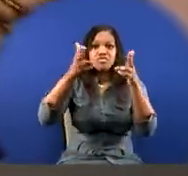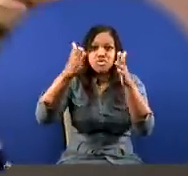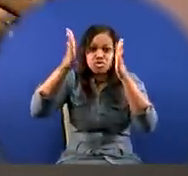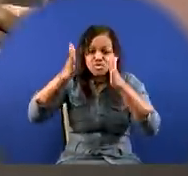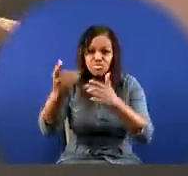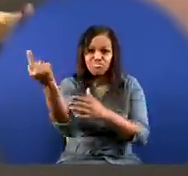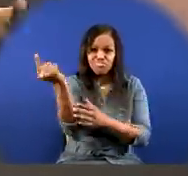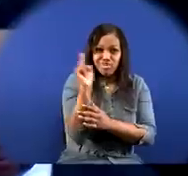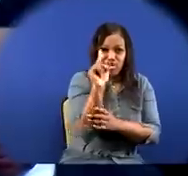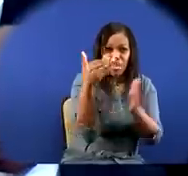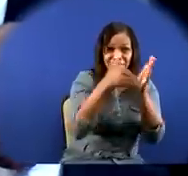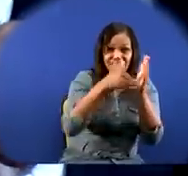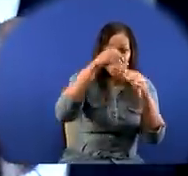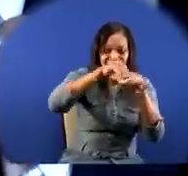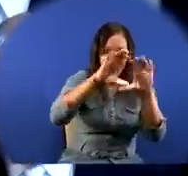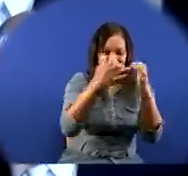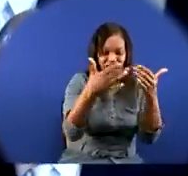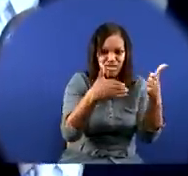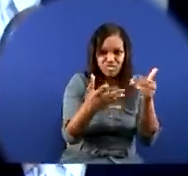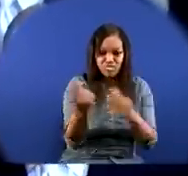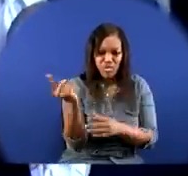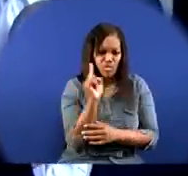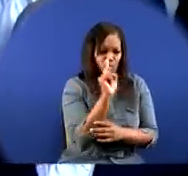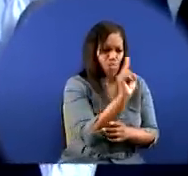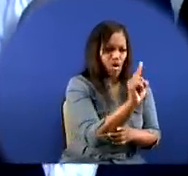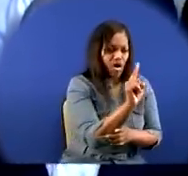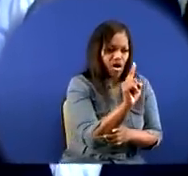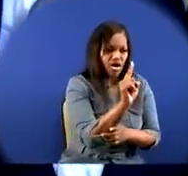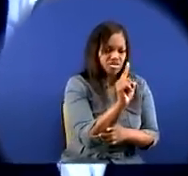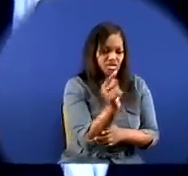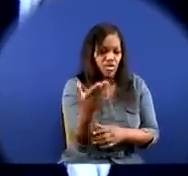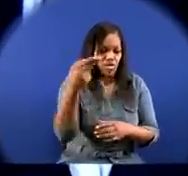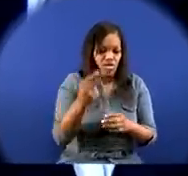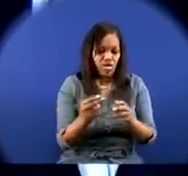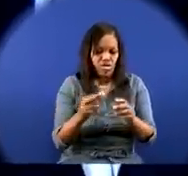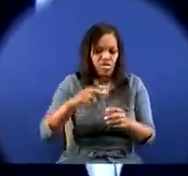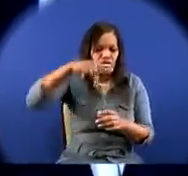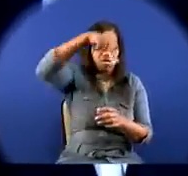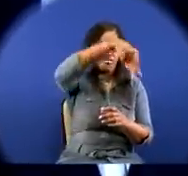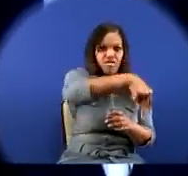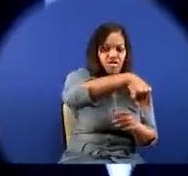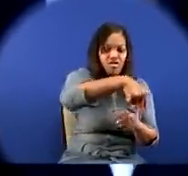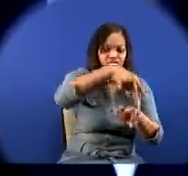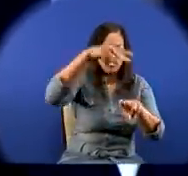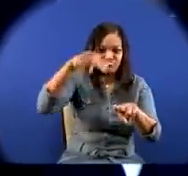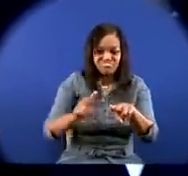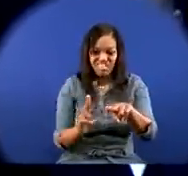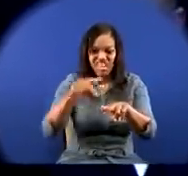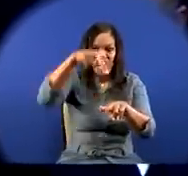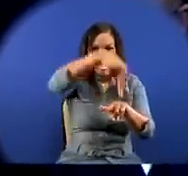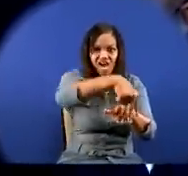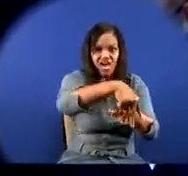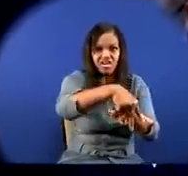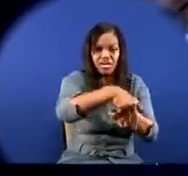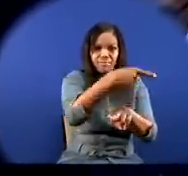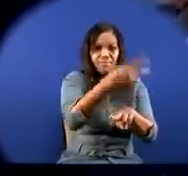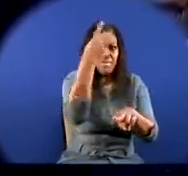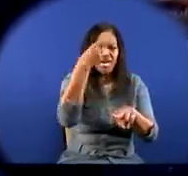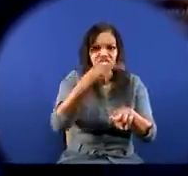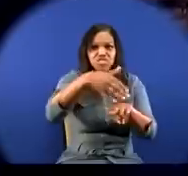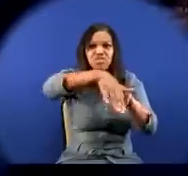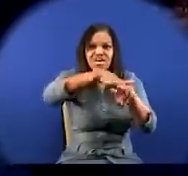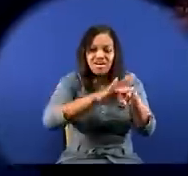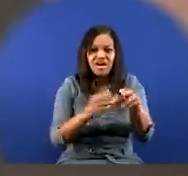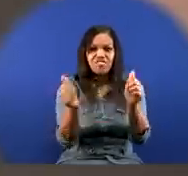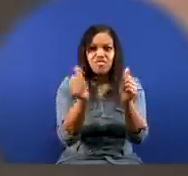in the classroom, he walked right over her because she was covered by